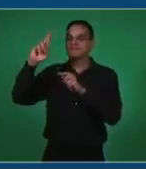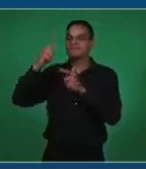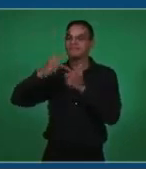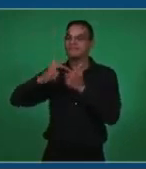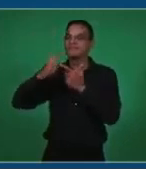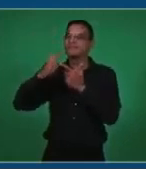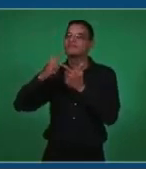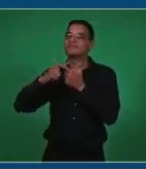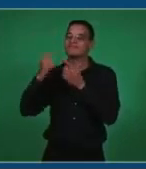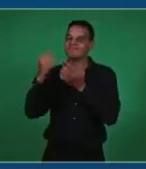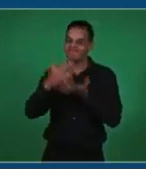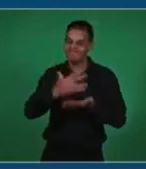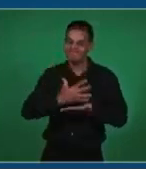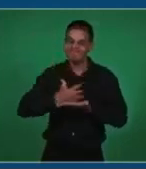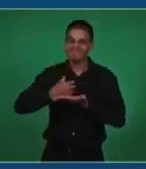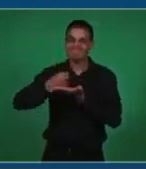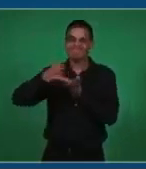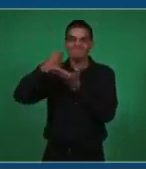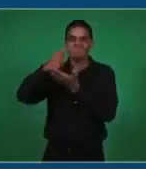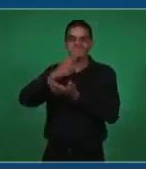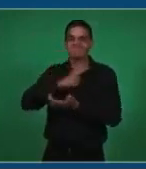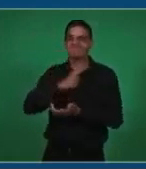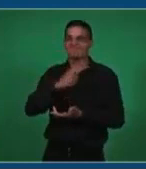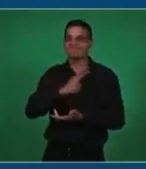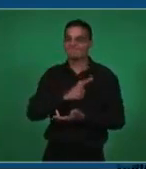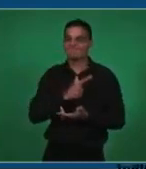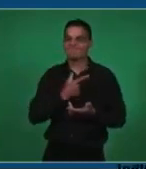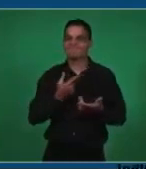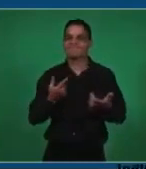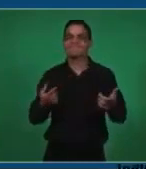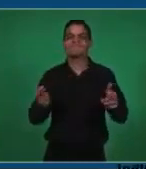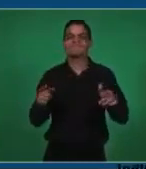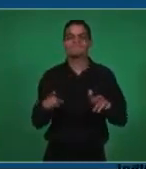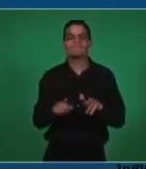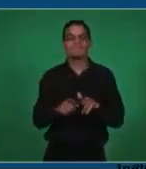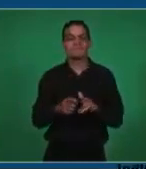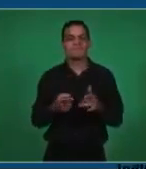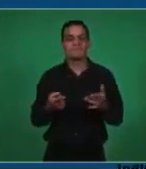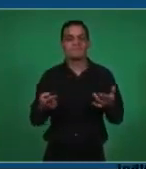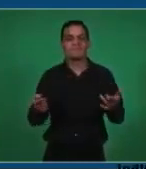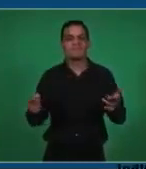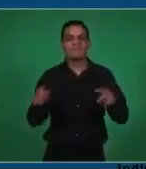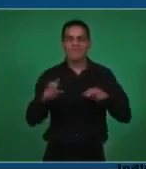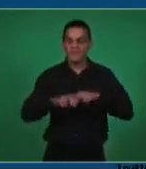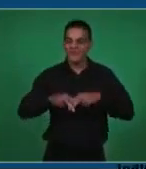how much I owe to you, O Lord.